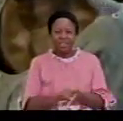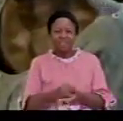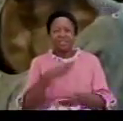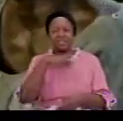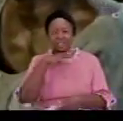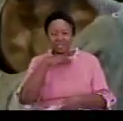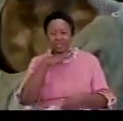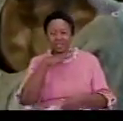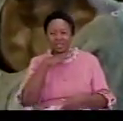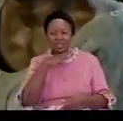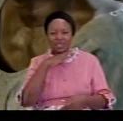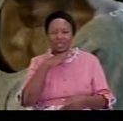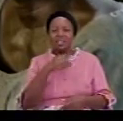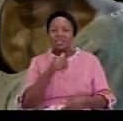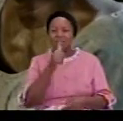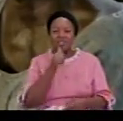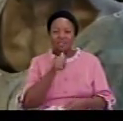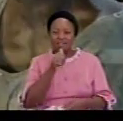abominable secret.